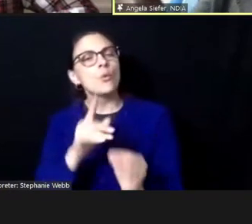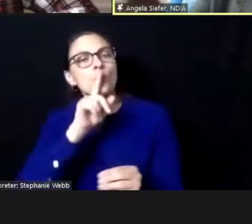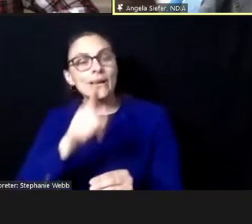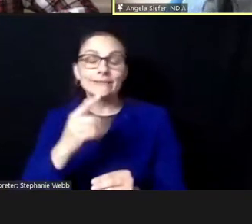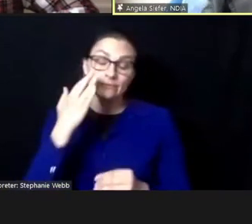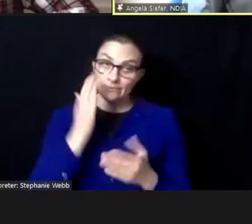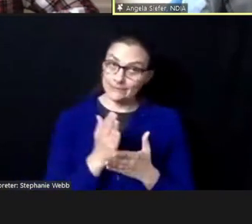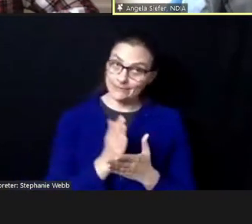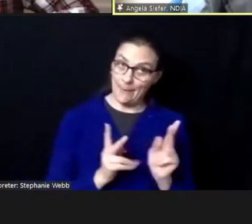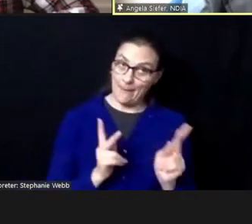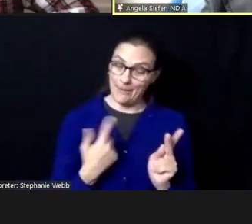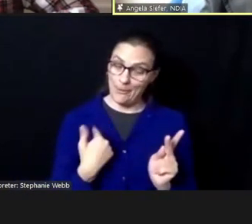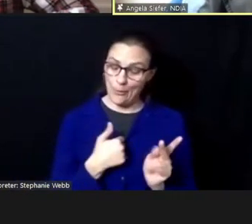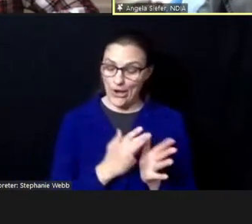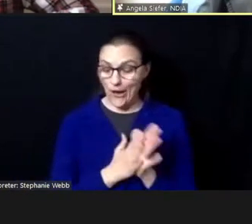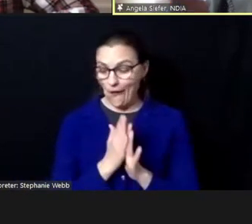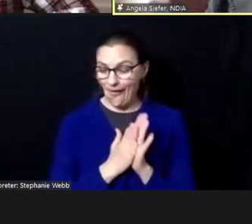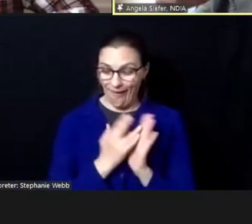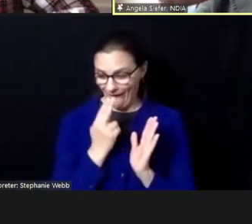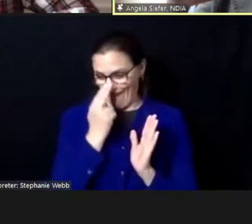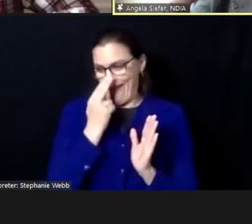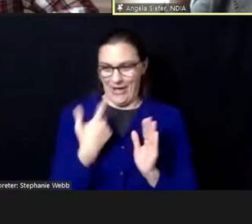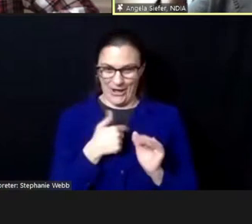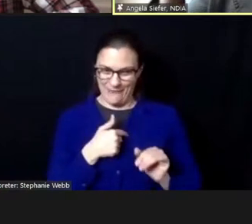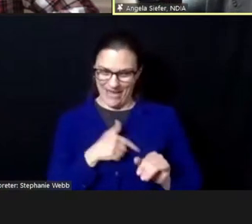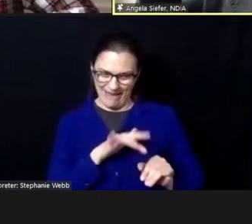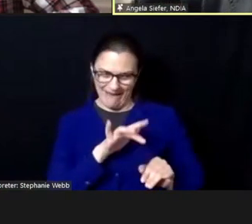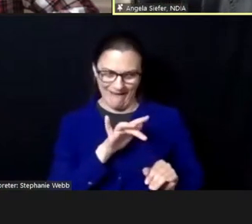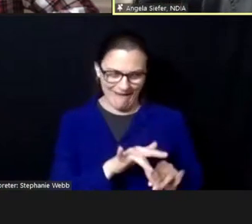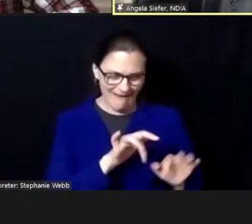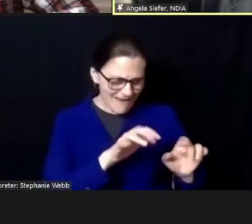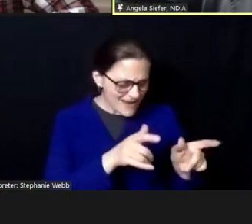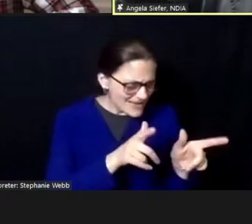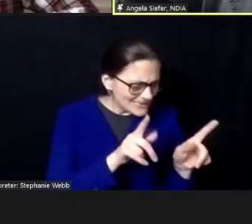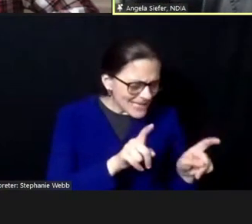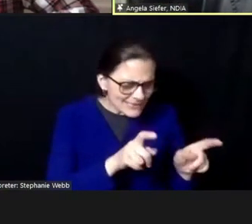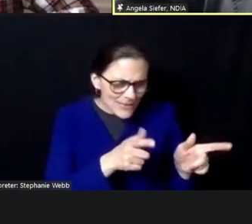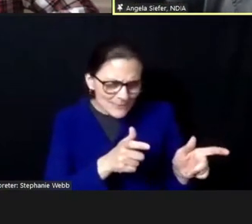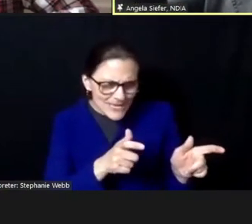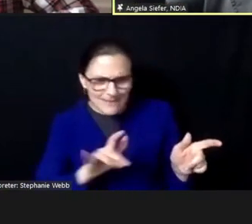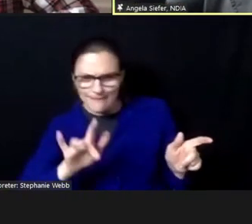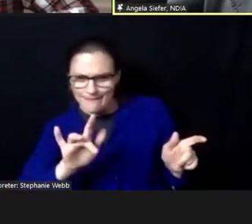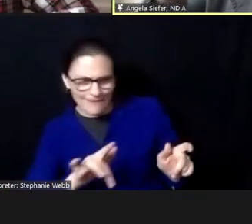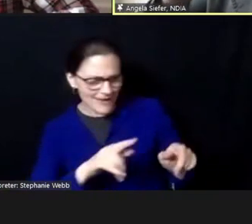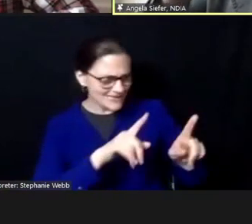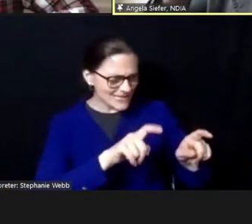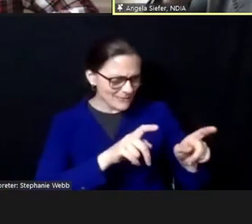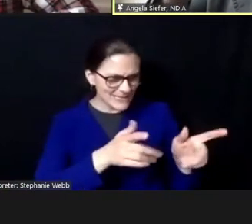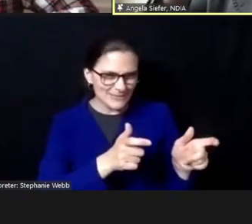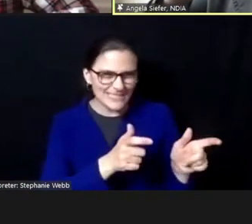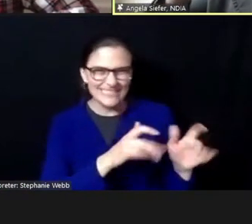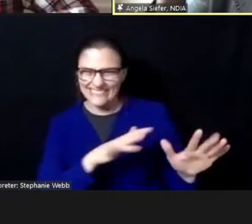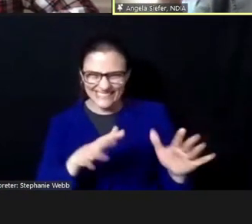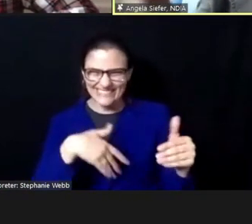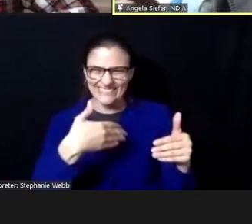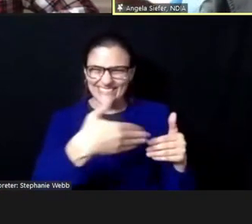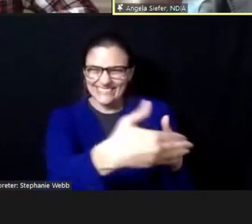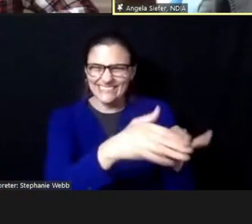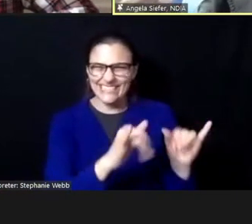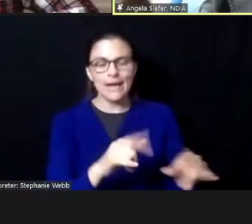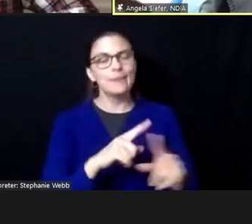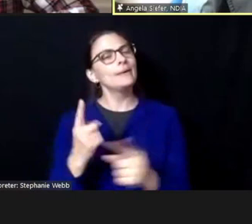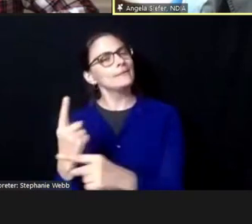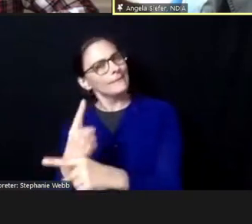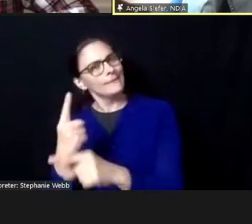that, but regular folks don't do that, right? But if they know that that's what's on their label, and things are